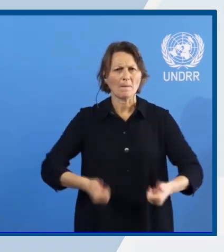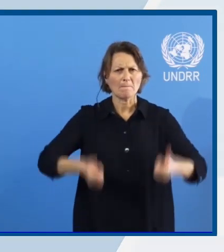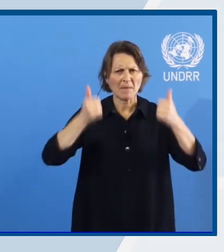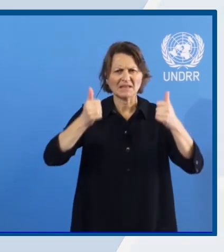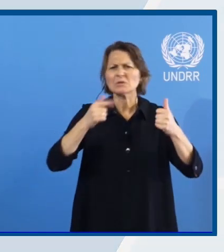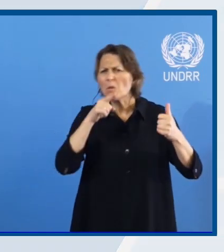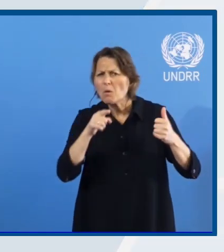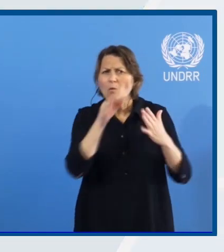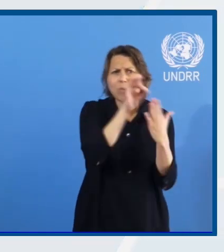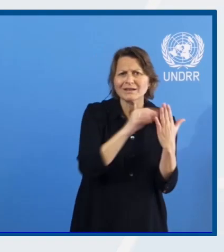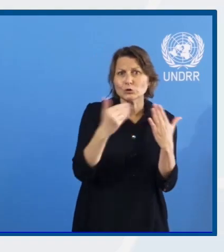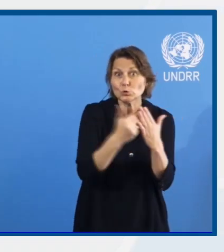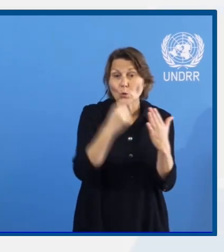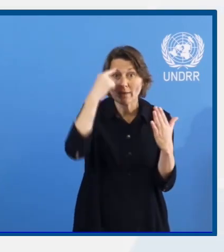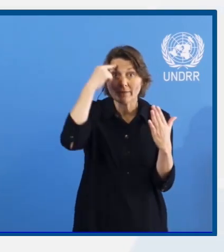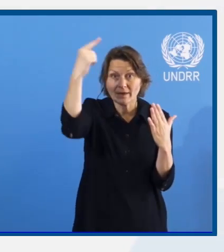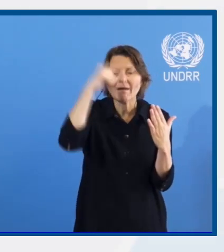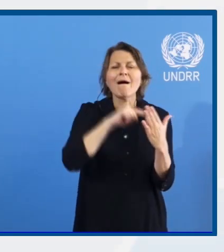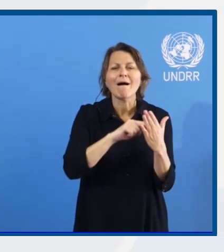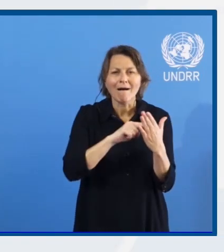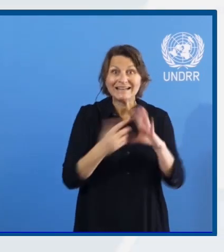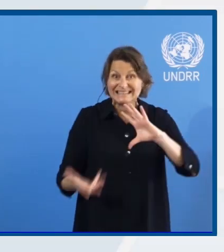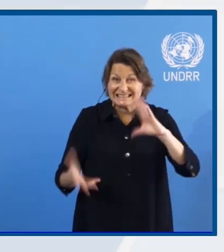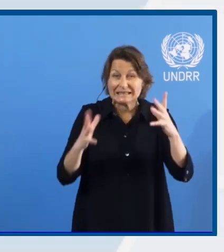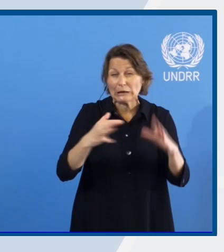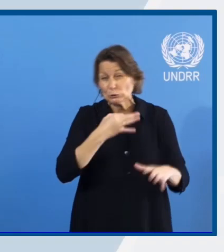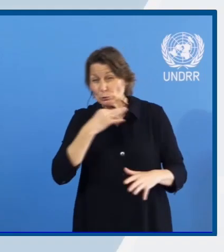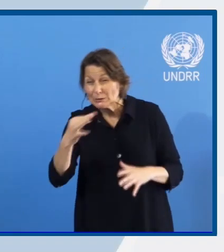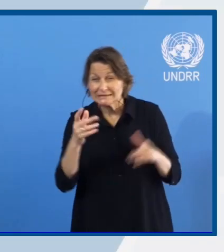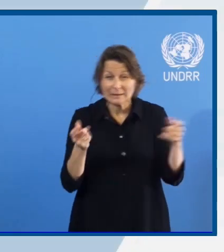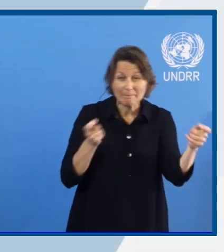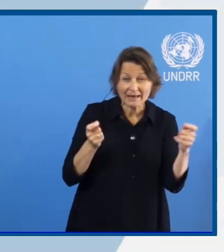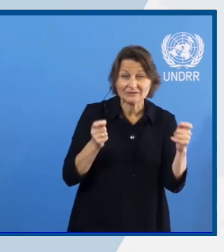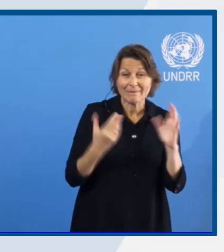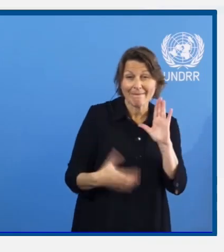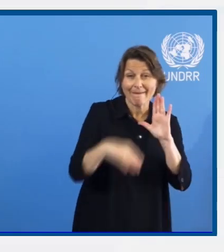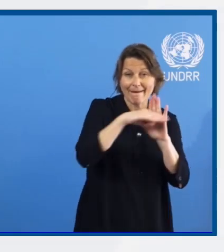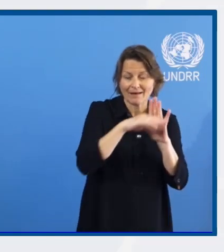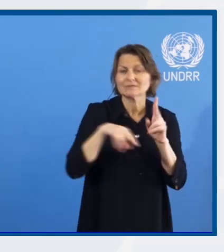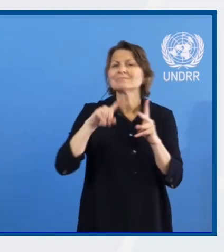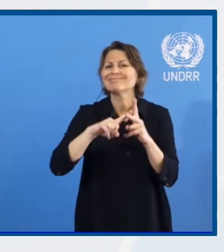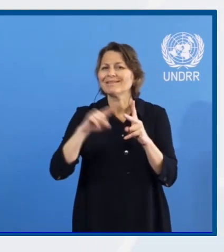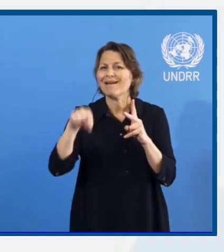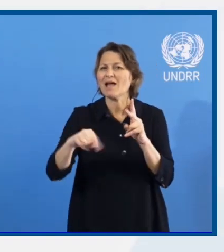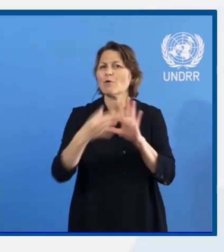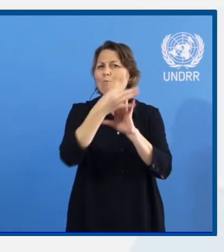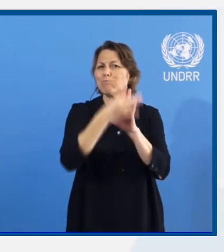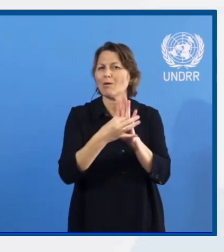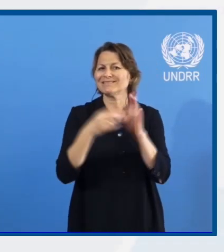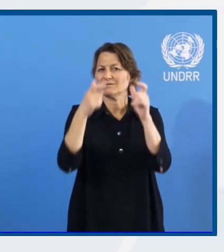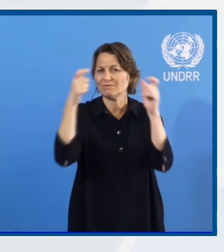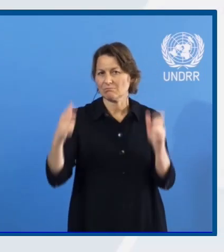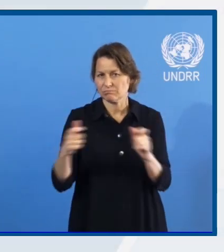supporting policies, such as the Disaster Risk Management Act, the Climate Change Policy Framework, and the